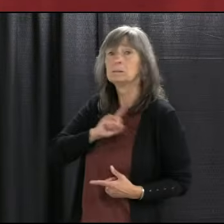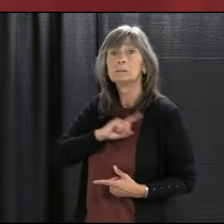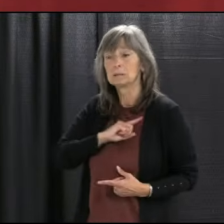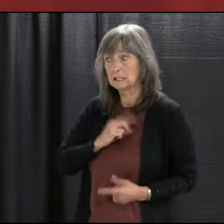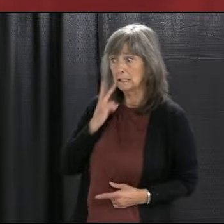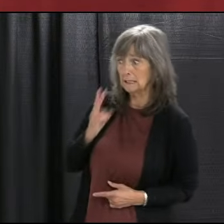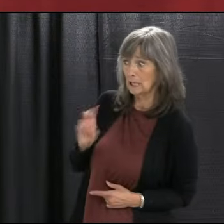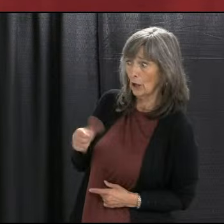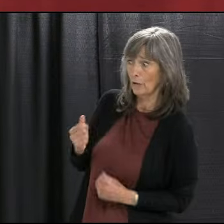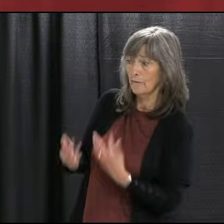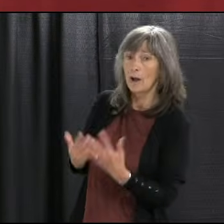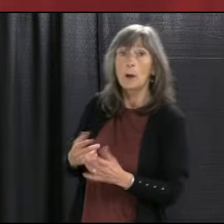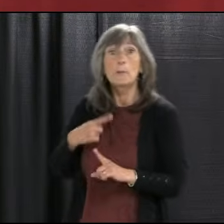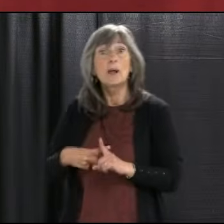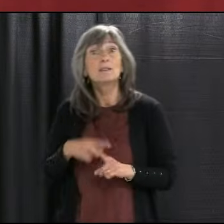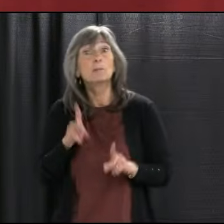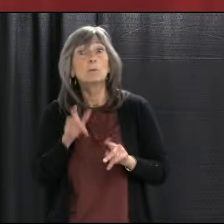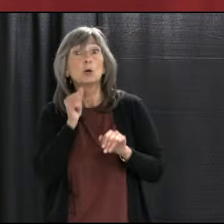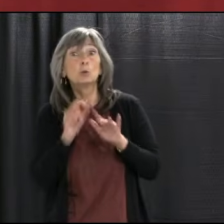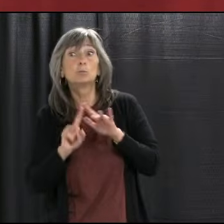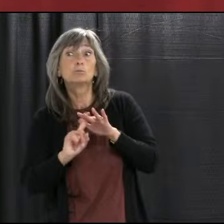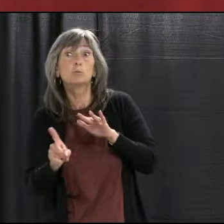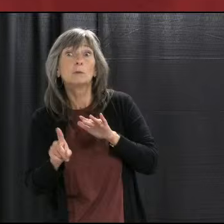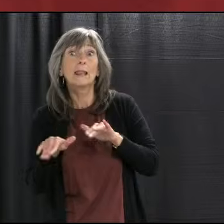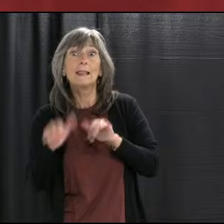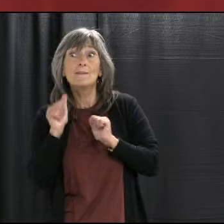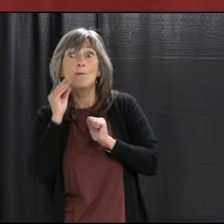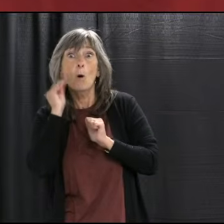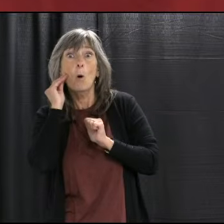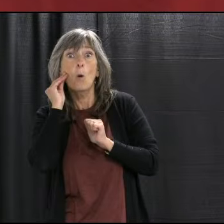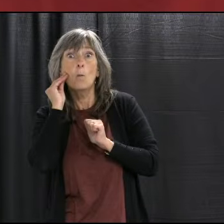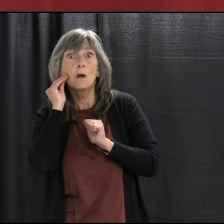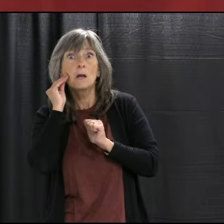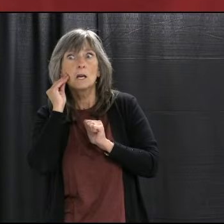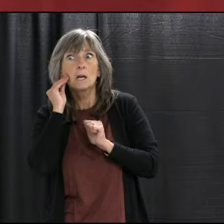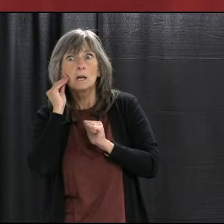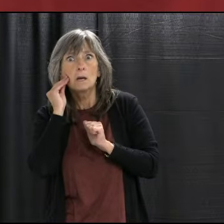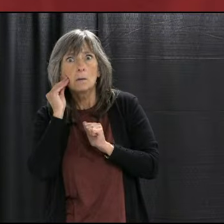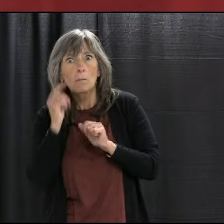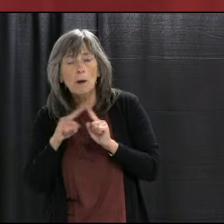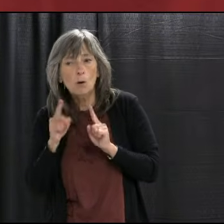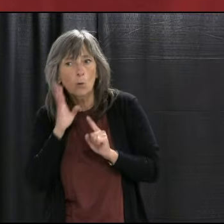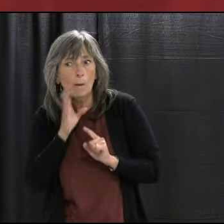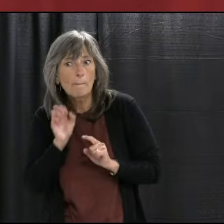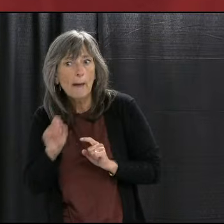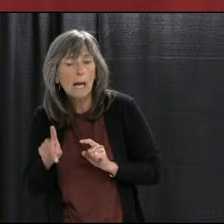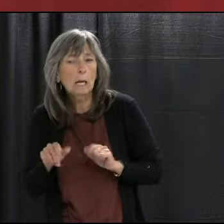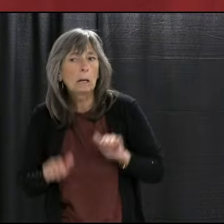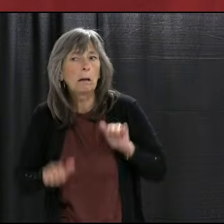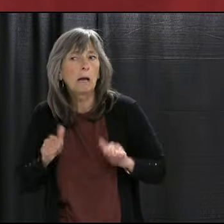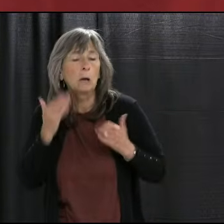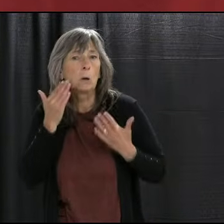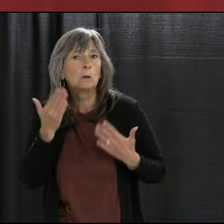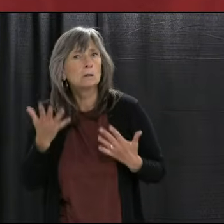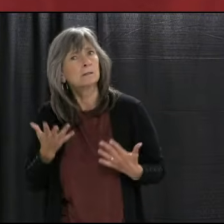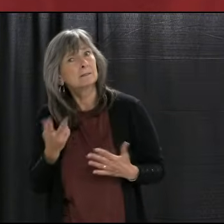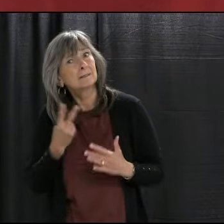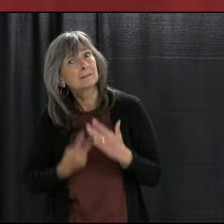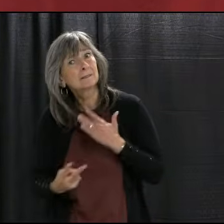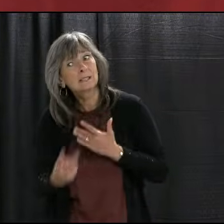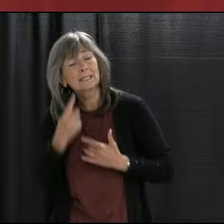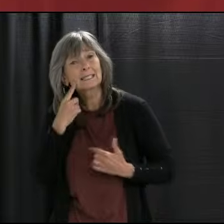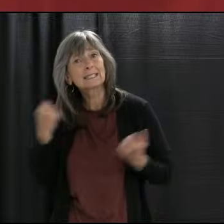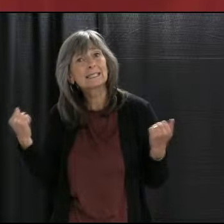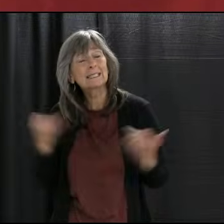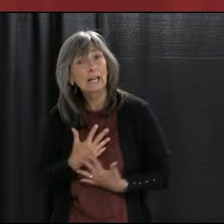homes not knowing if they're going to have a home they maybe lived in their whole lives to return to. So it is really baffling to